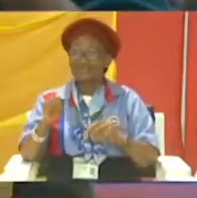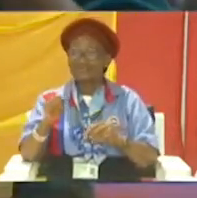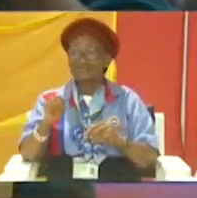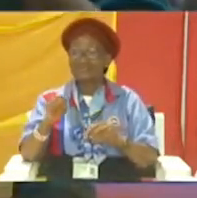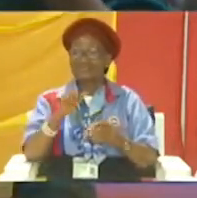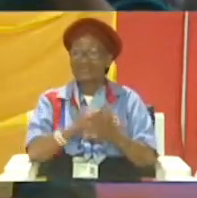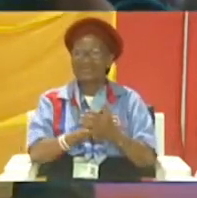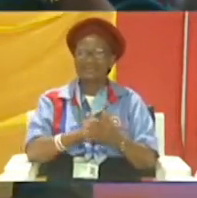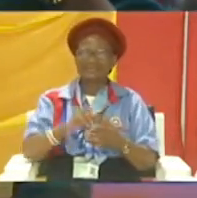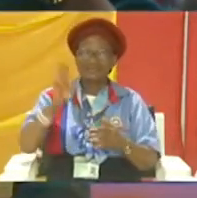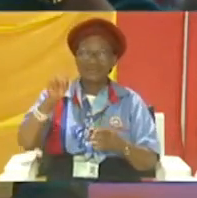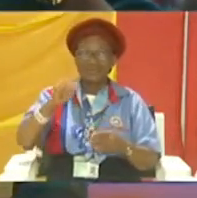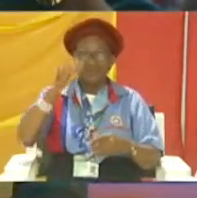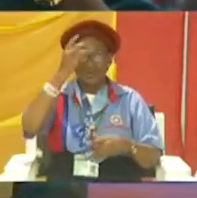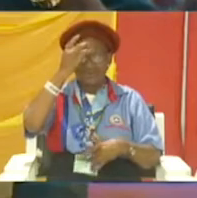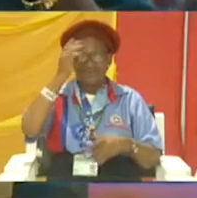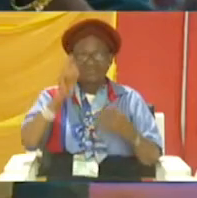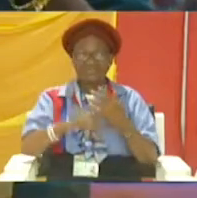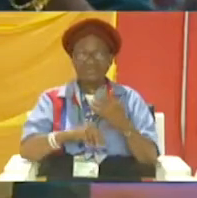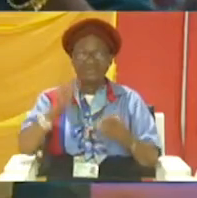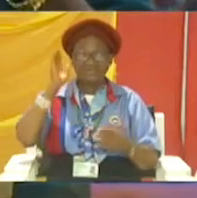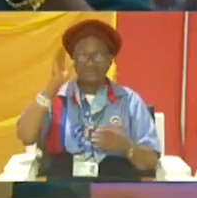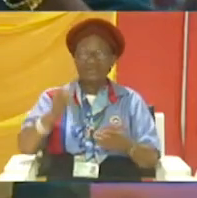that no sickness will come near them,